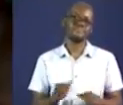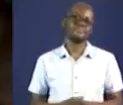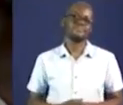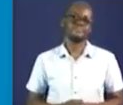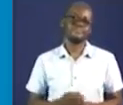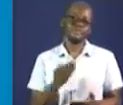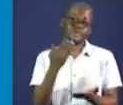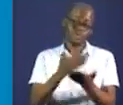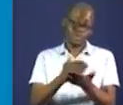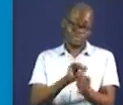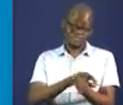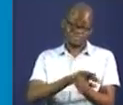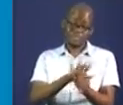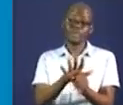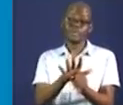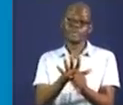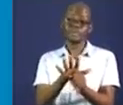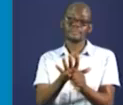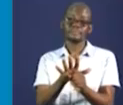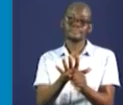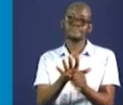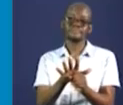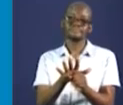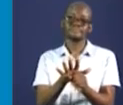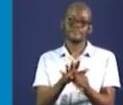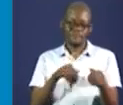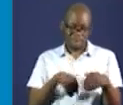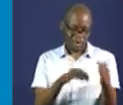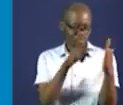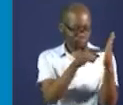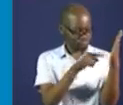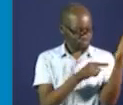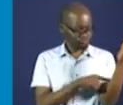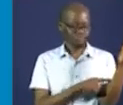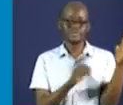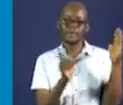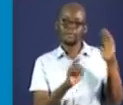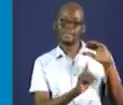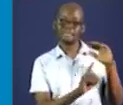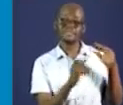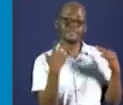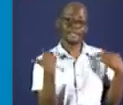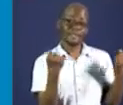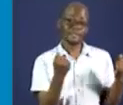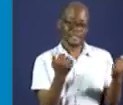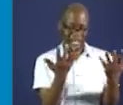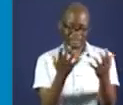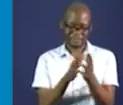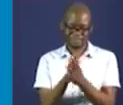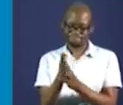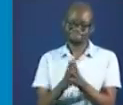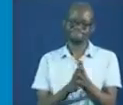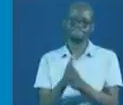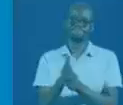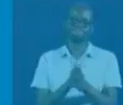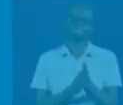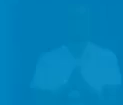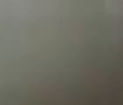pandemic. Stop coronavirus. Follow all directives from the Ministry of Health. Wash your hands